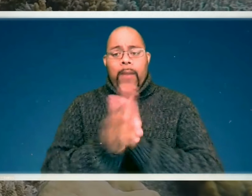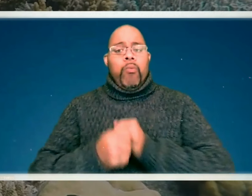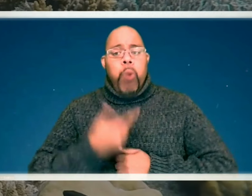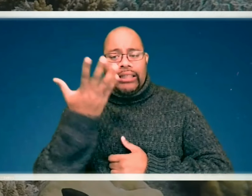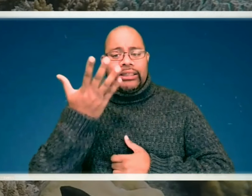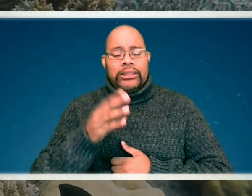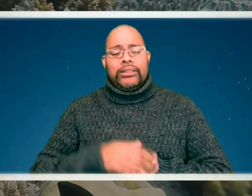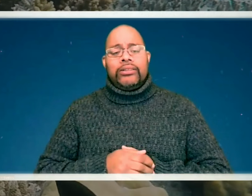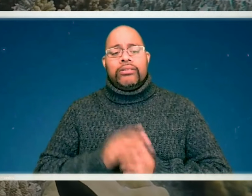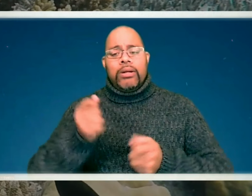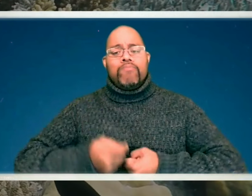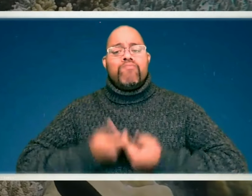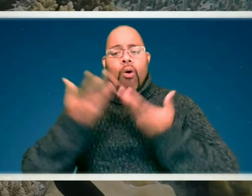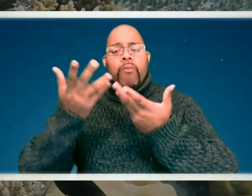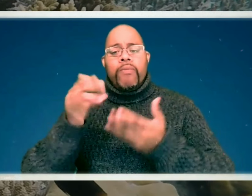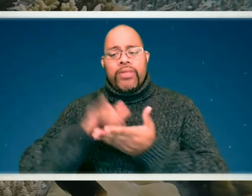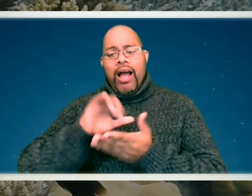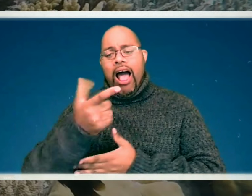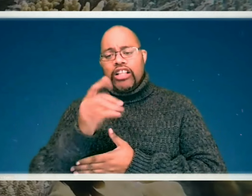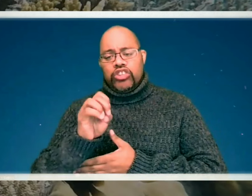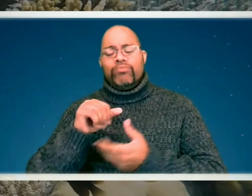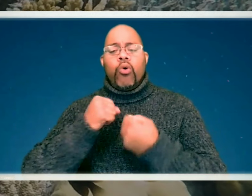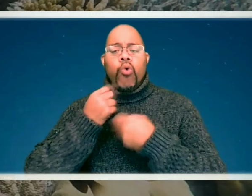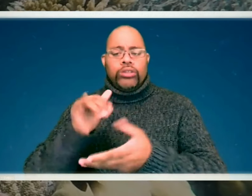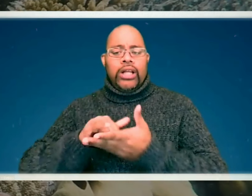expel the zooxanthellae, which causes them to bleach.